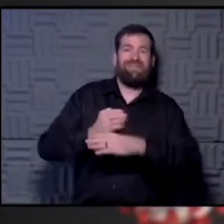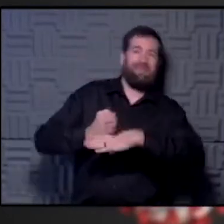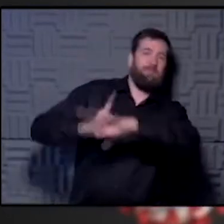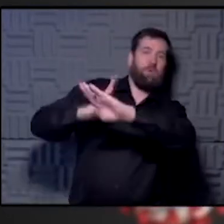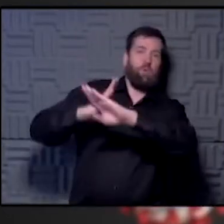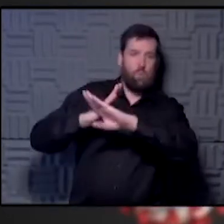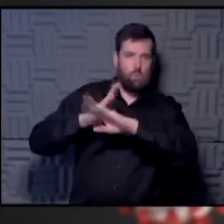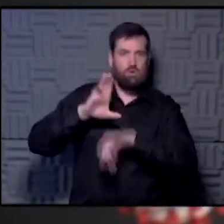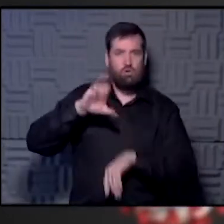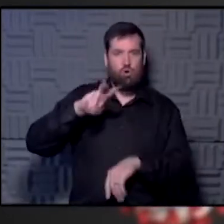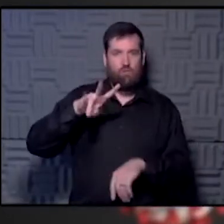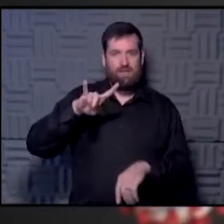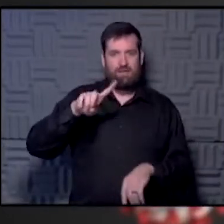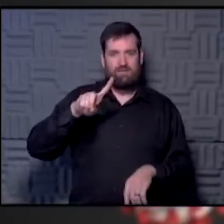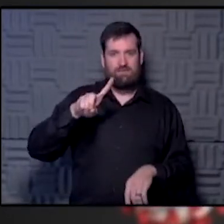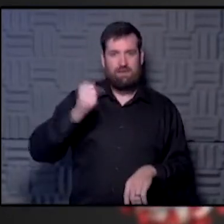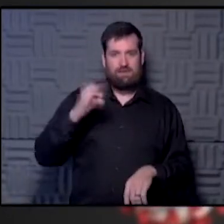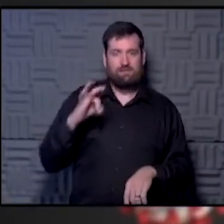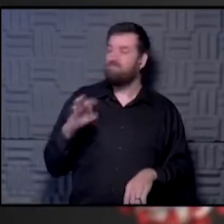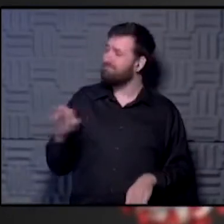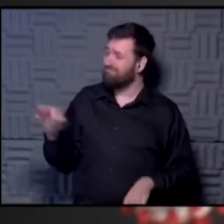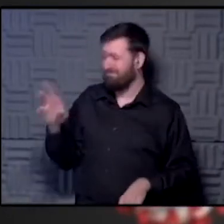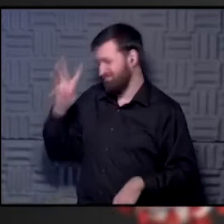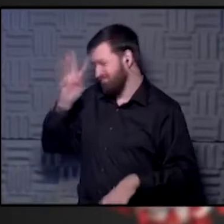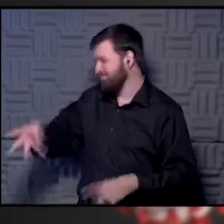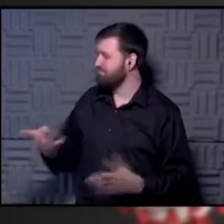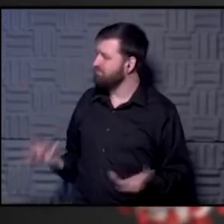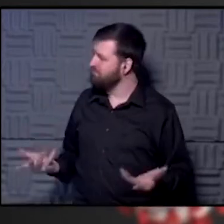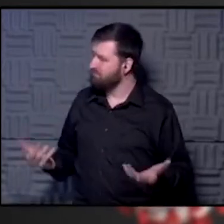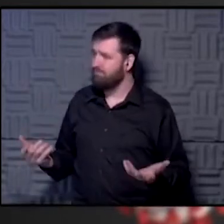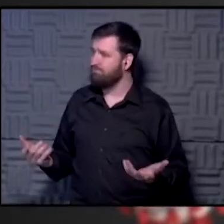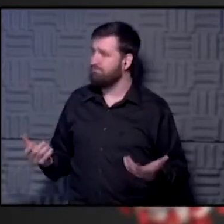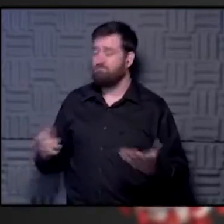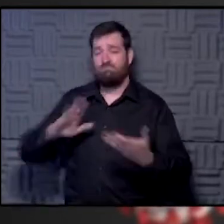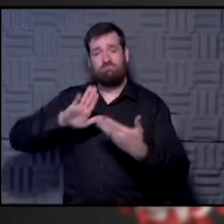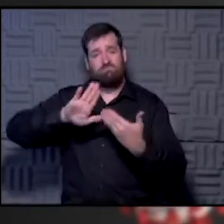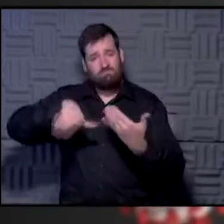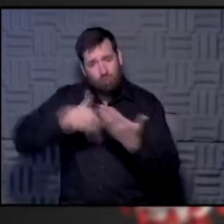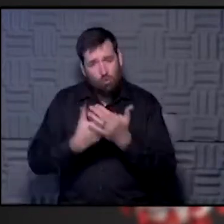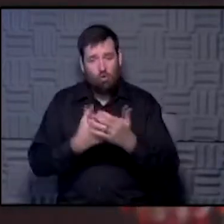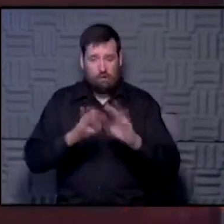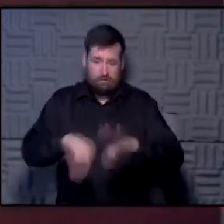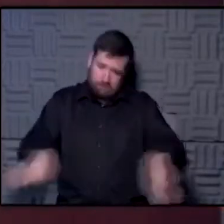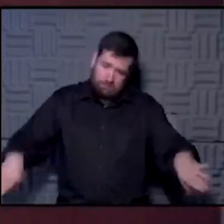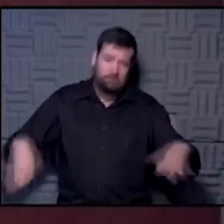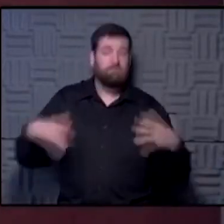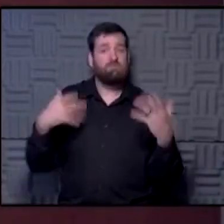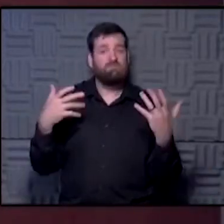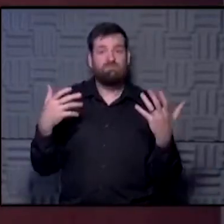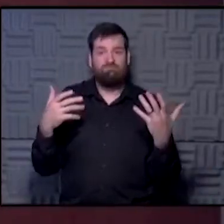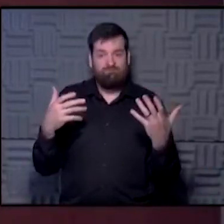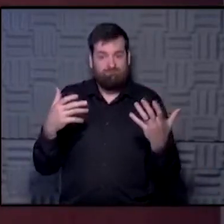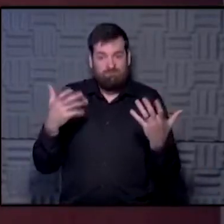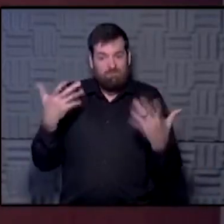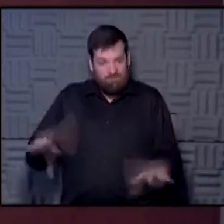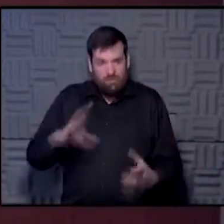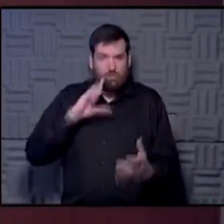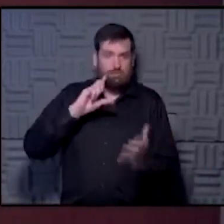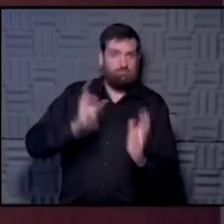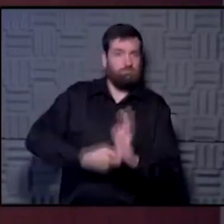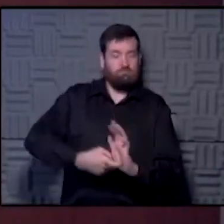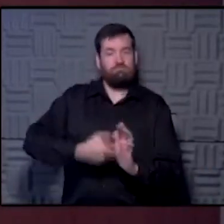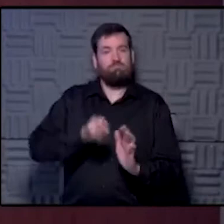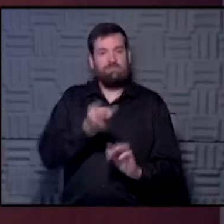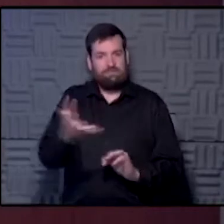Fiction. Yeah. We know that we've had children of all ages have been tested and positive for COVID-19. I